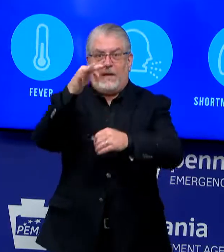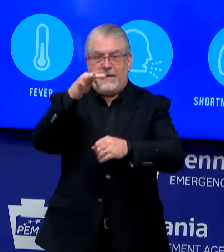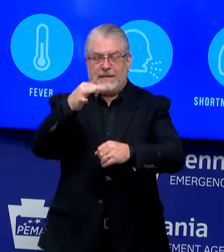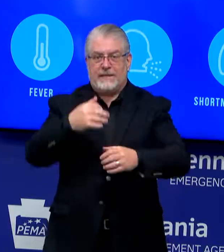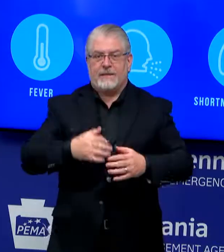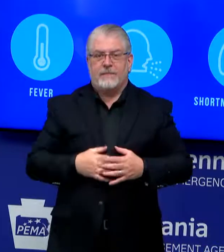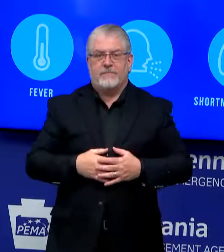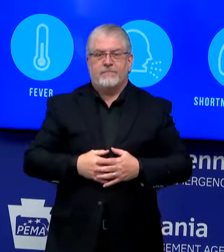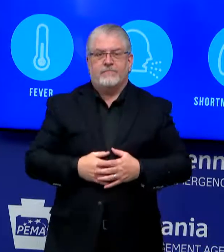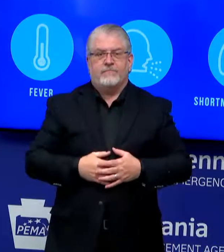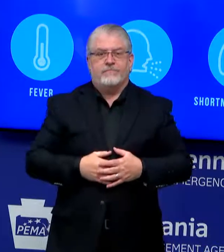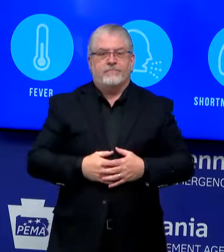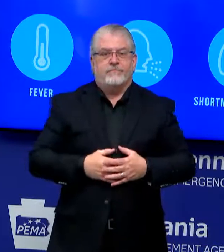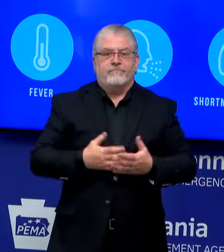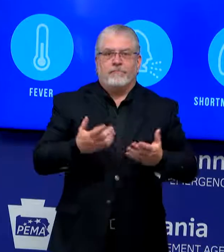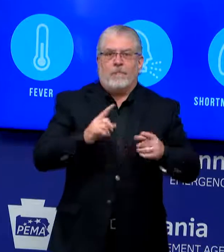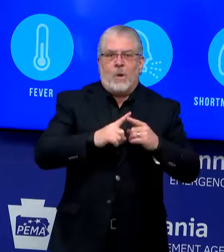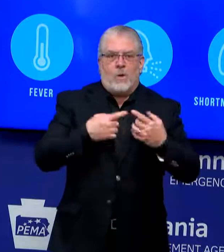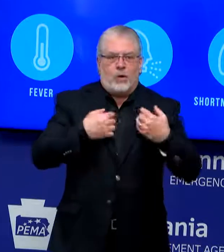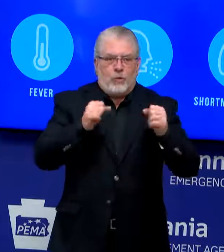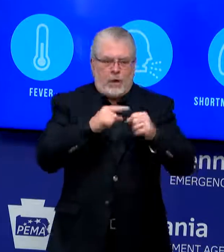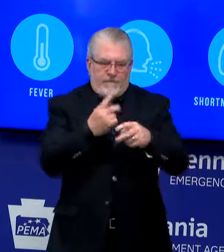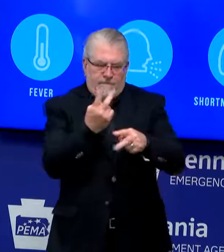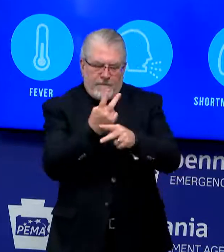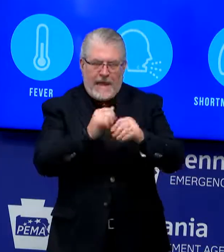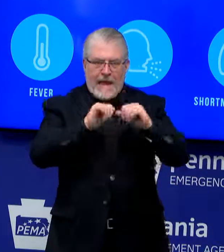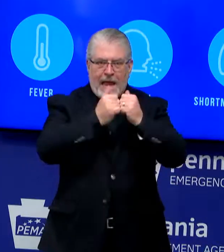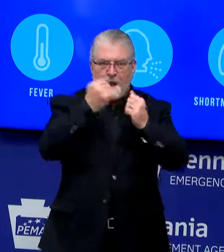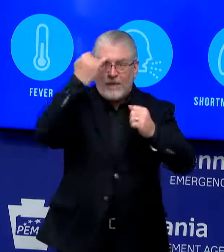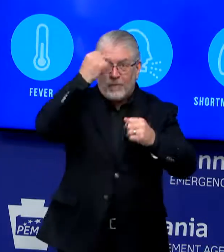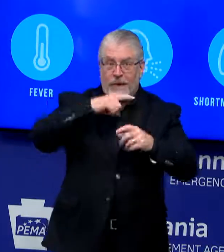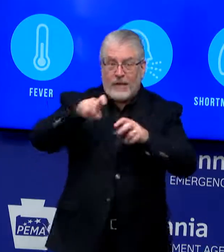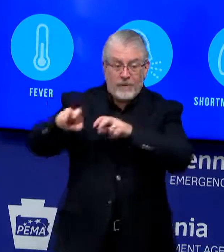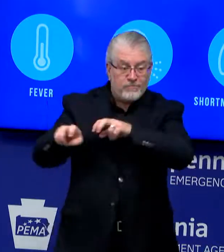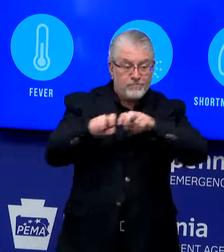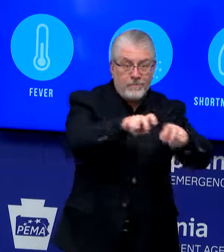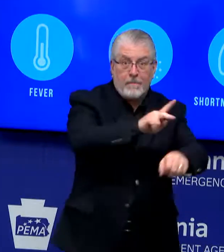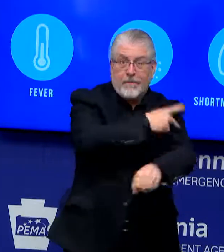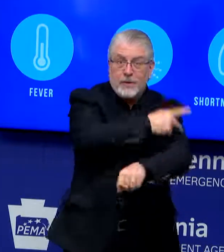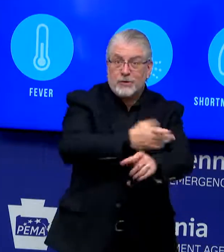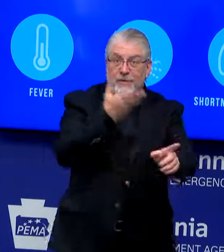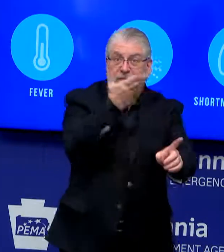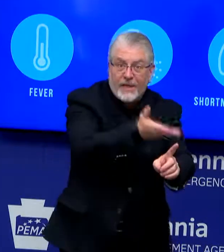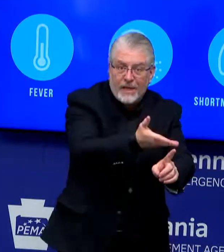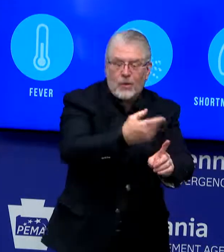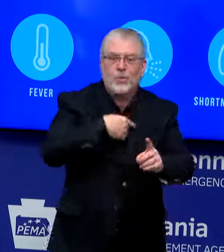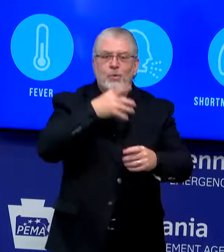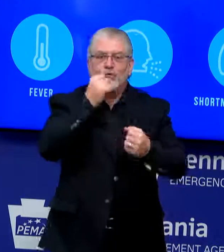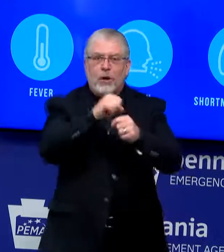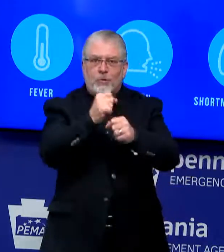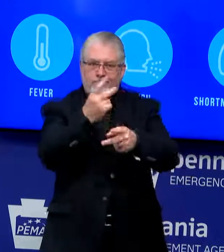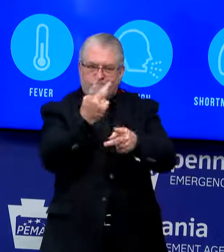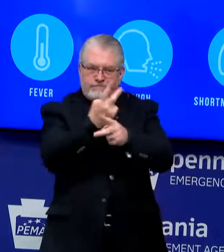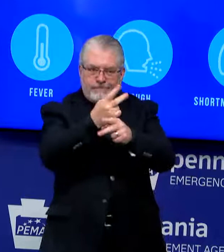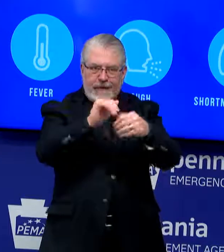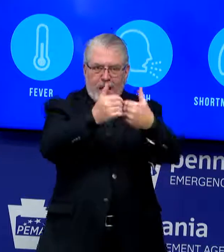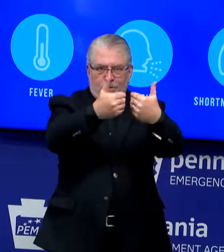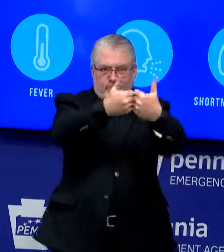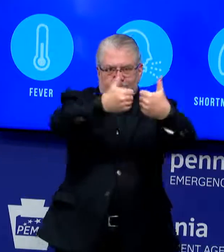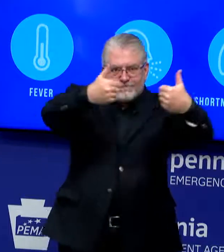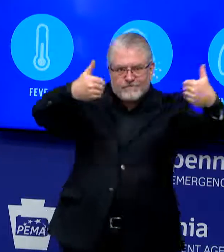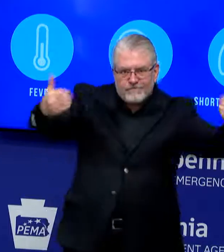for protection. We have issued guidance to long-term care living facilities with the Department of Human Services, and